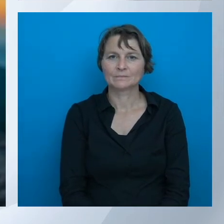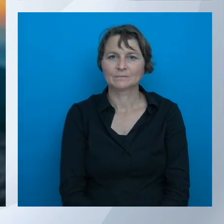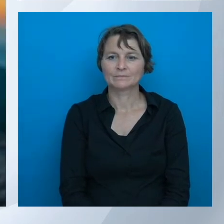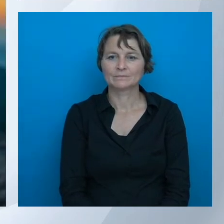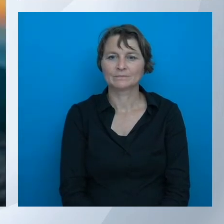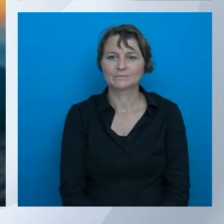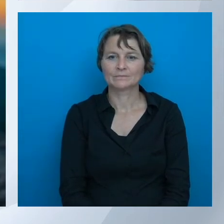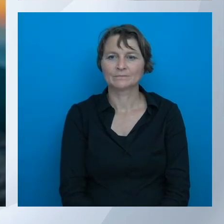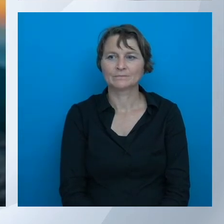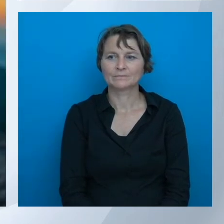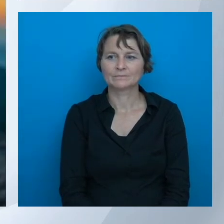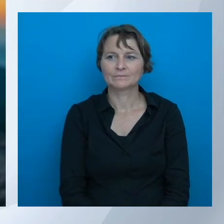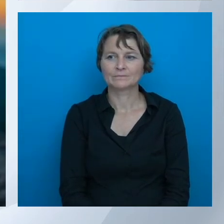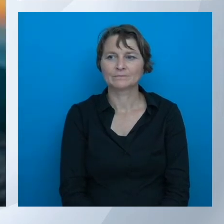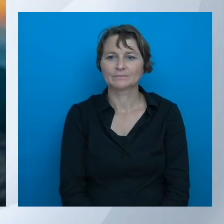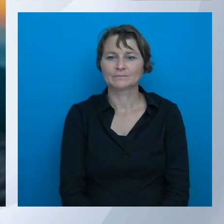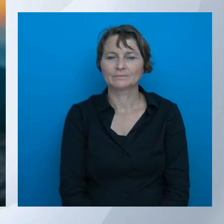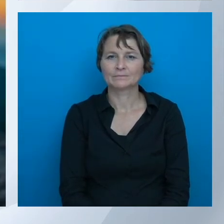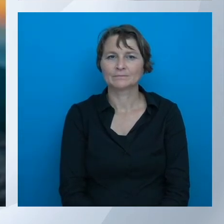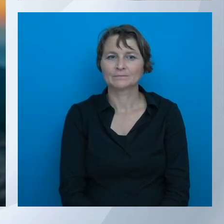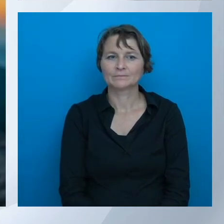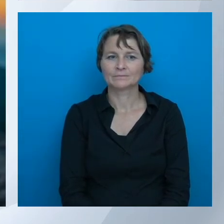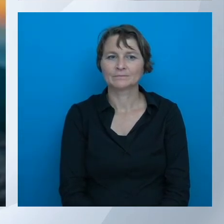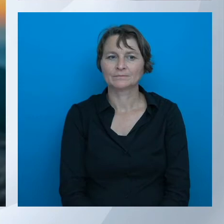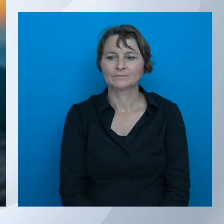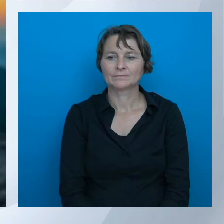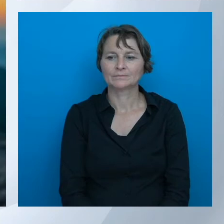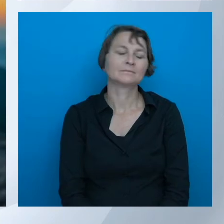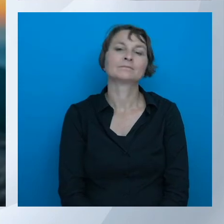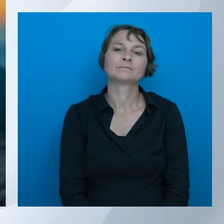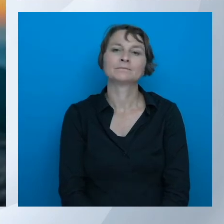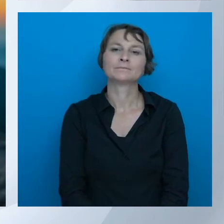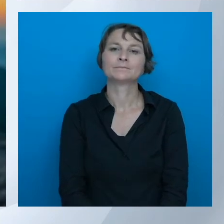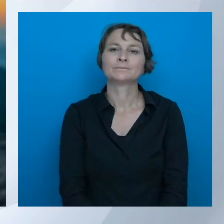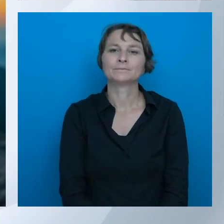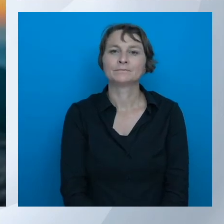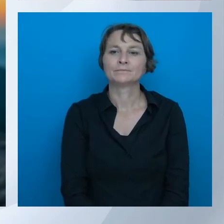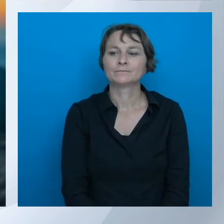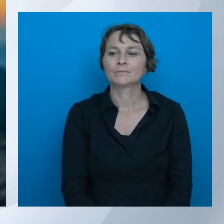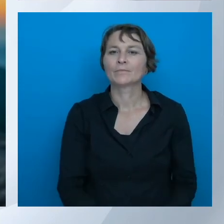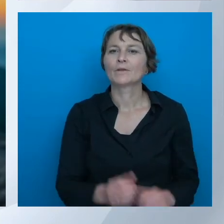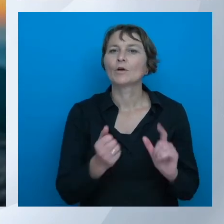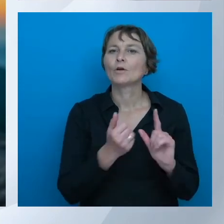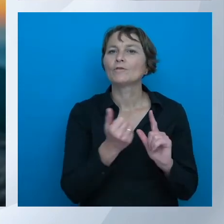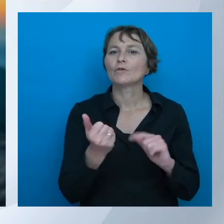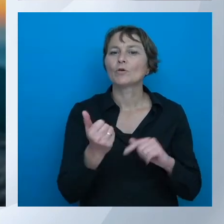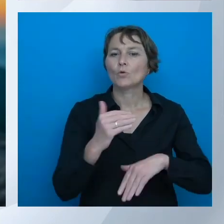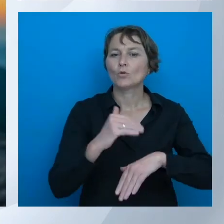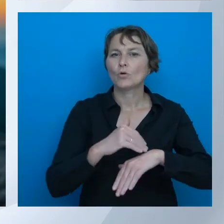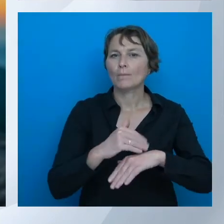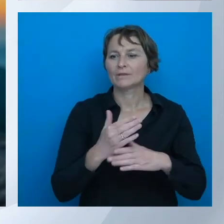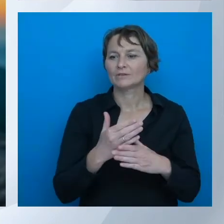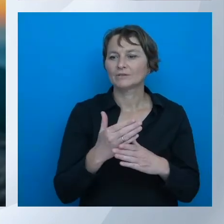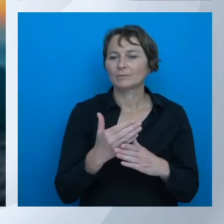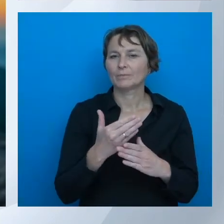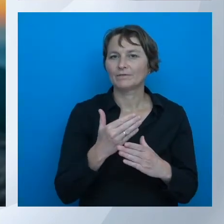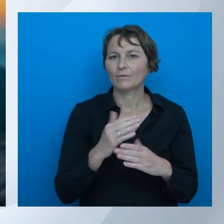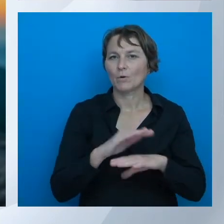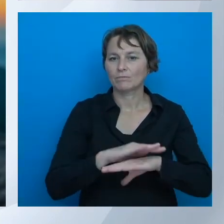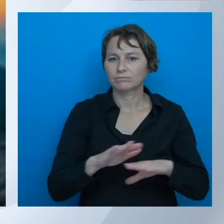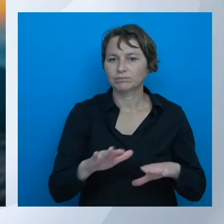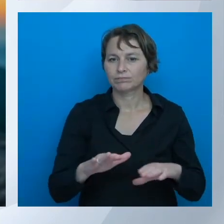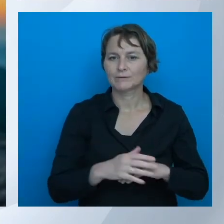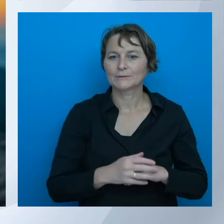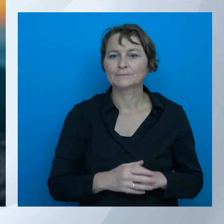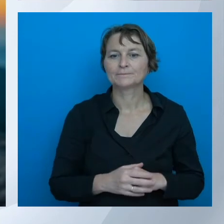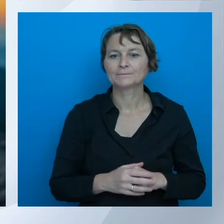First of all, static sites are great for performance. So if you're looking to a high performance site, making sure that